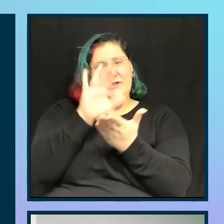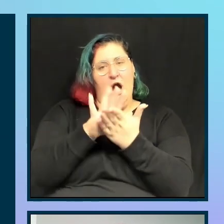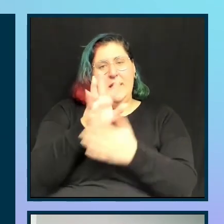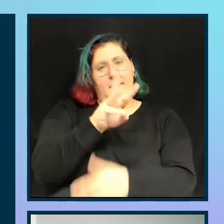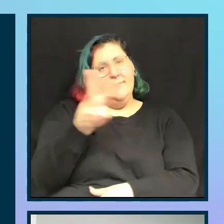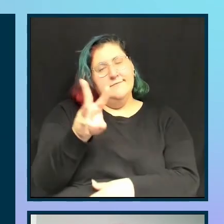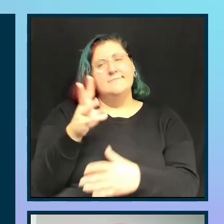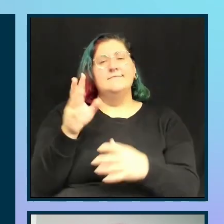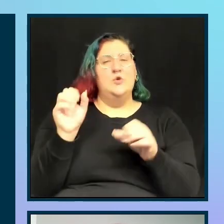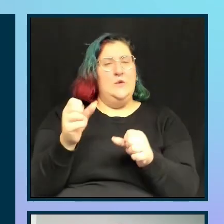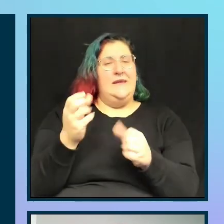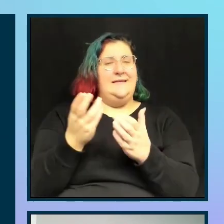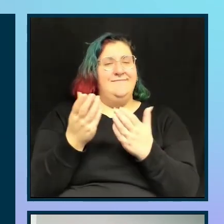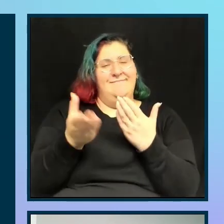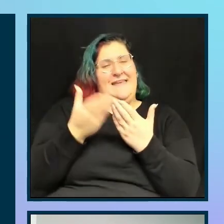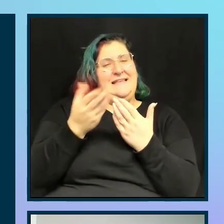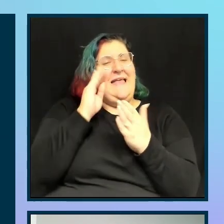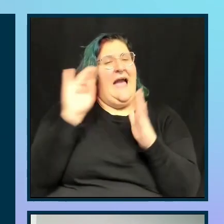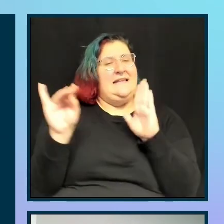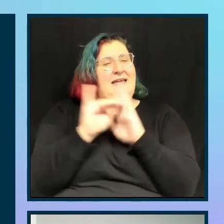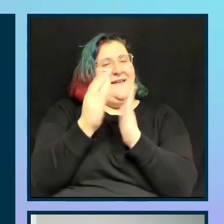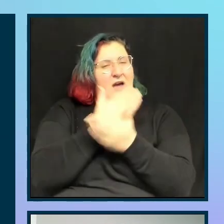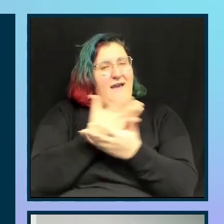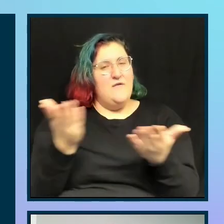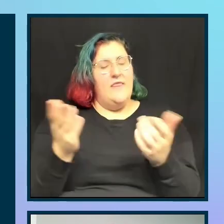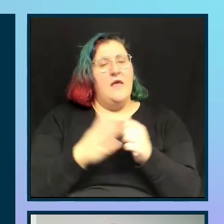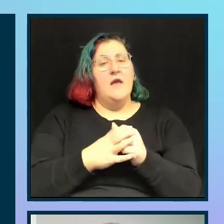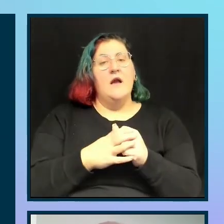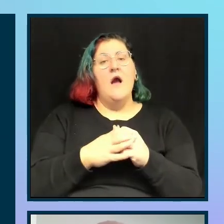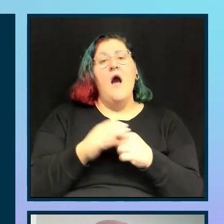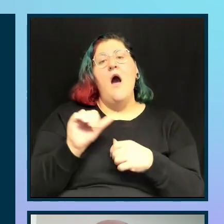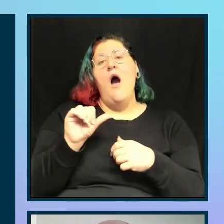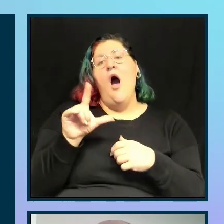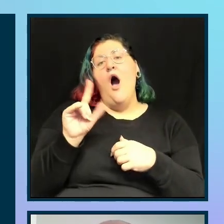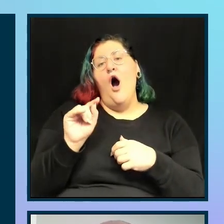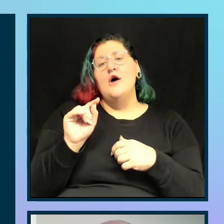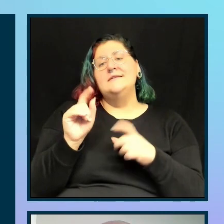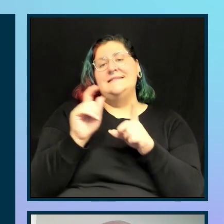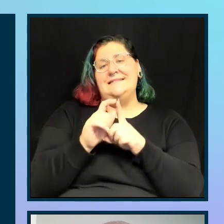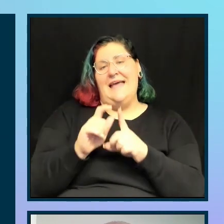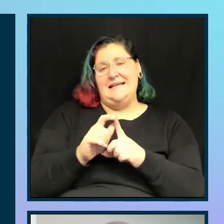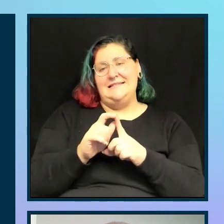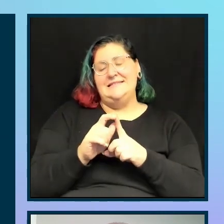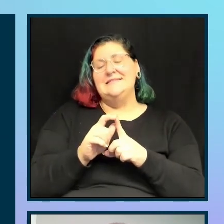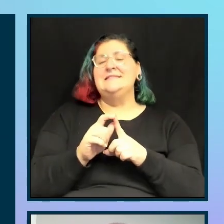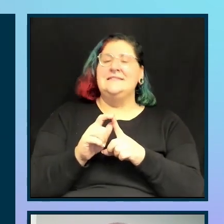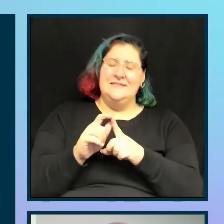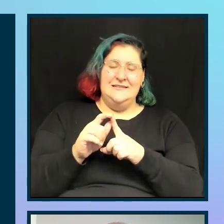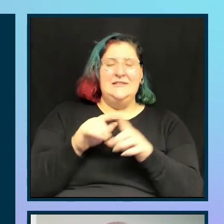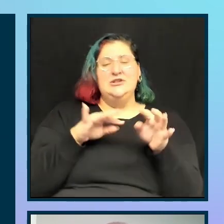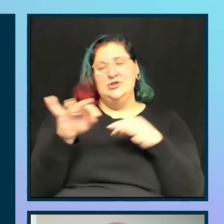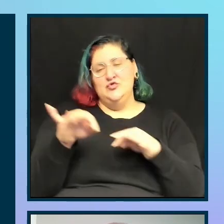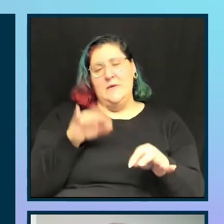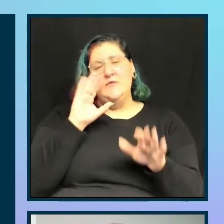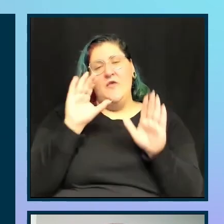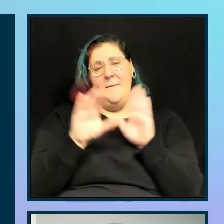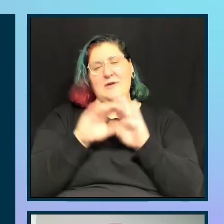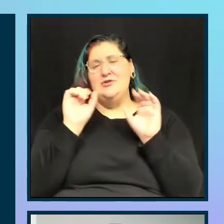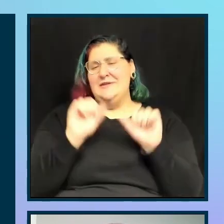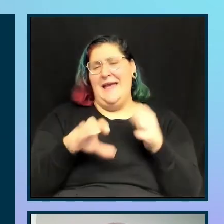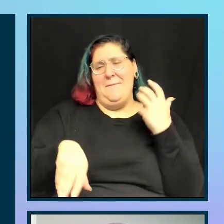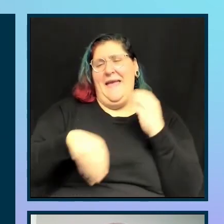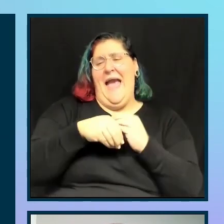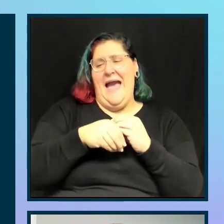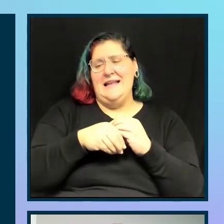identifiable. Alt text can be added into the document during these very early stages in the process, and it's a great time to be able